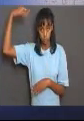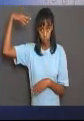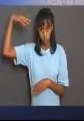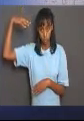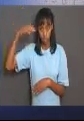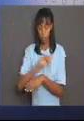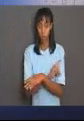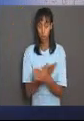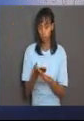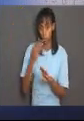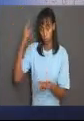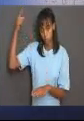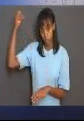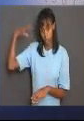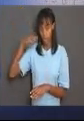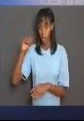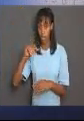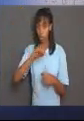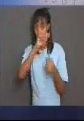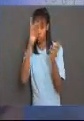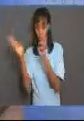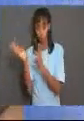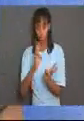sun, and wind power.